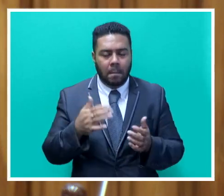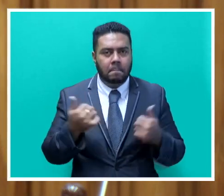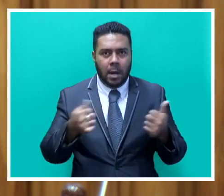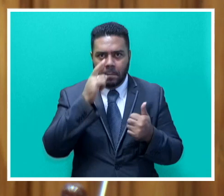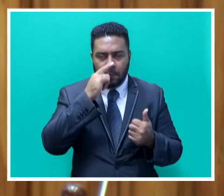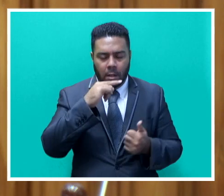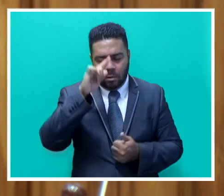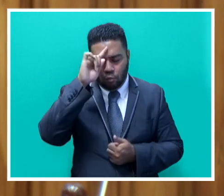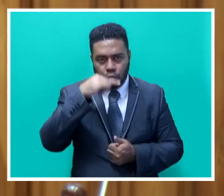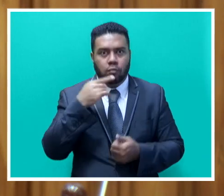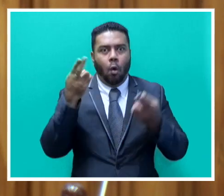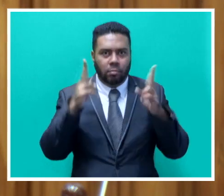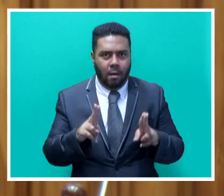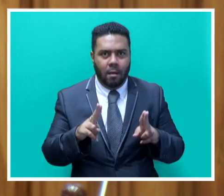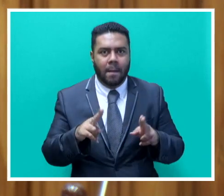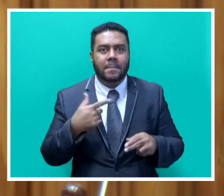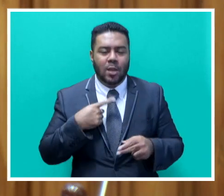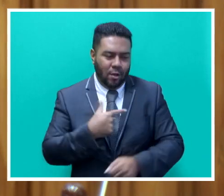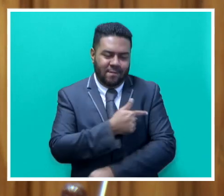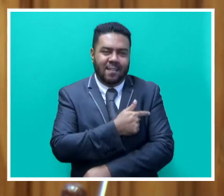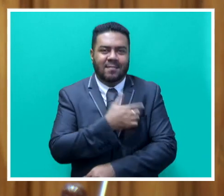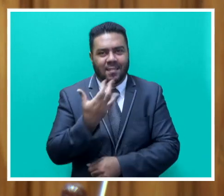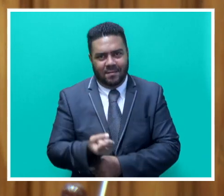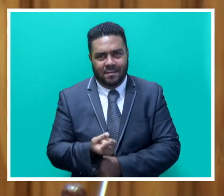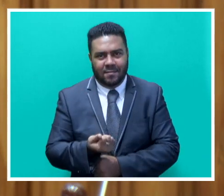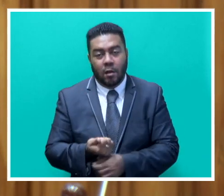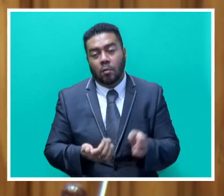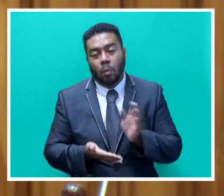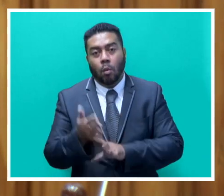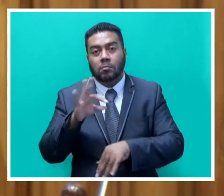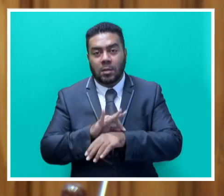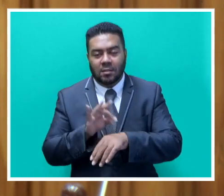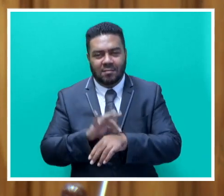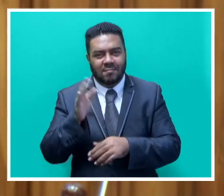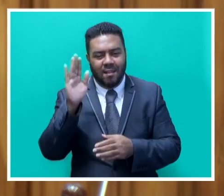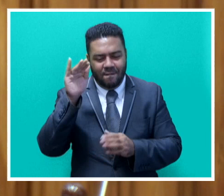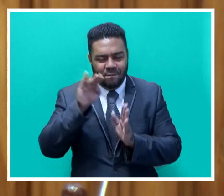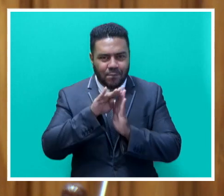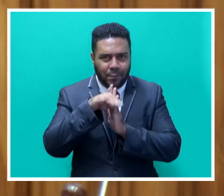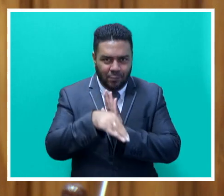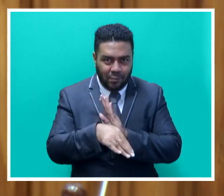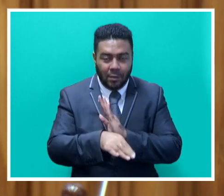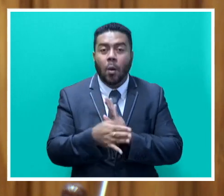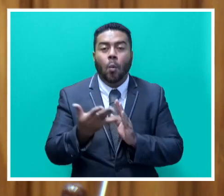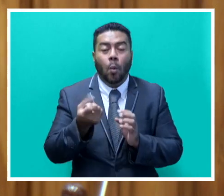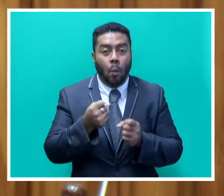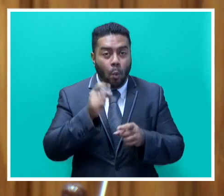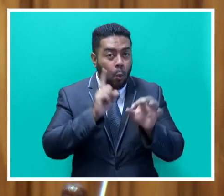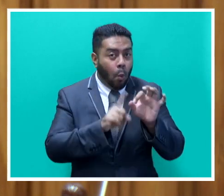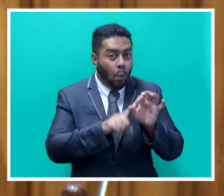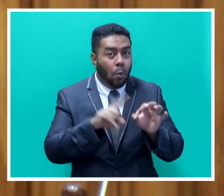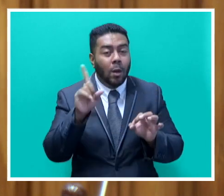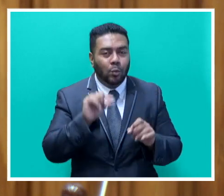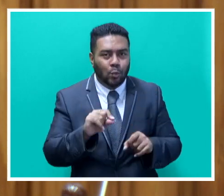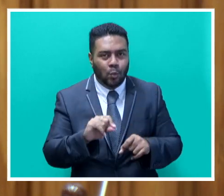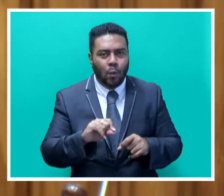seriously ill or dying or being hospitalized. Our ultimate goal is to protect our family, our friends,